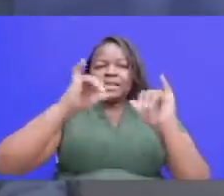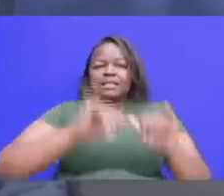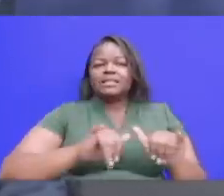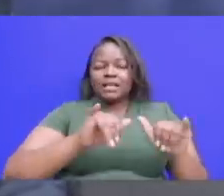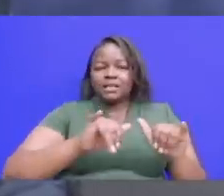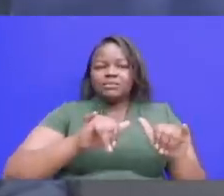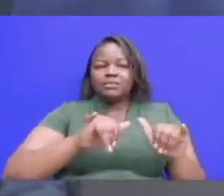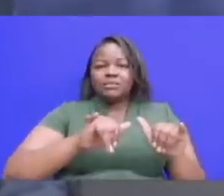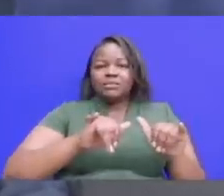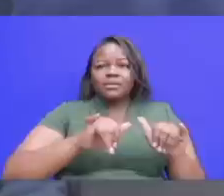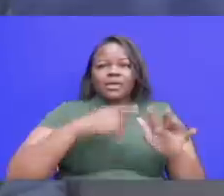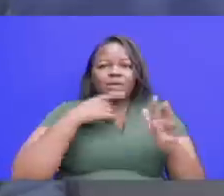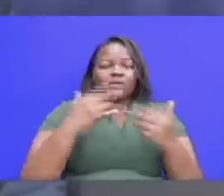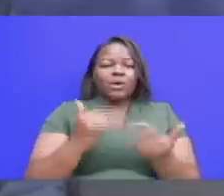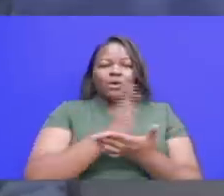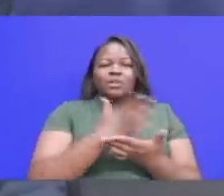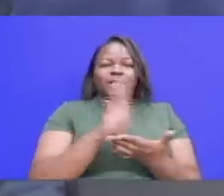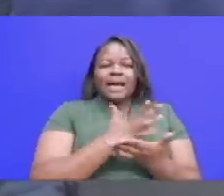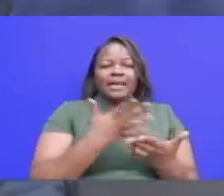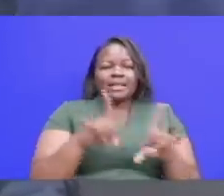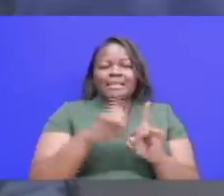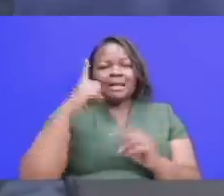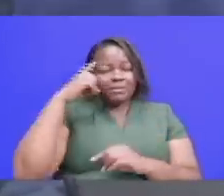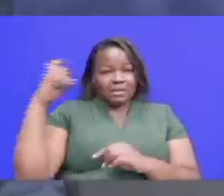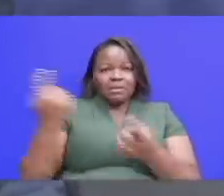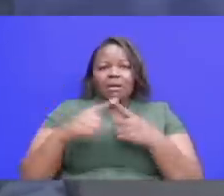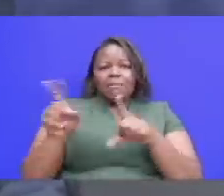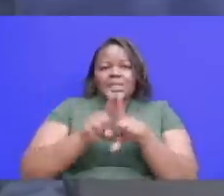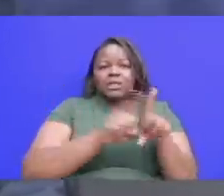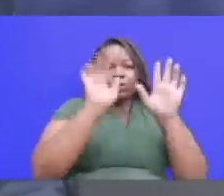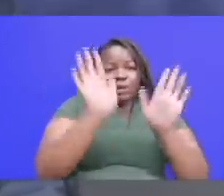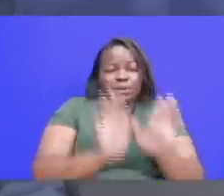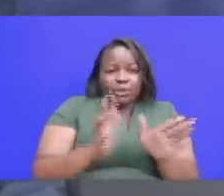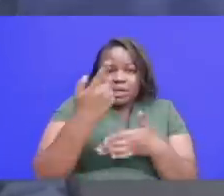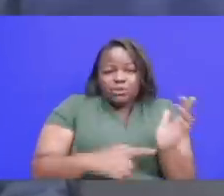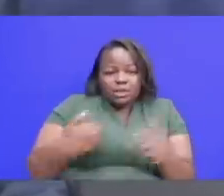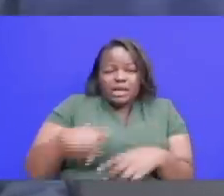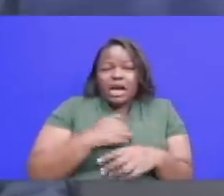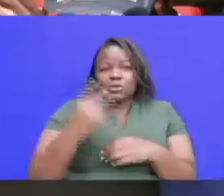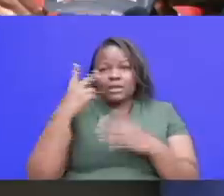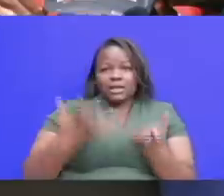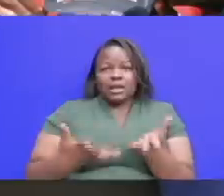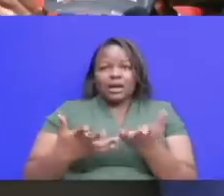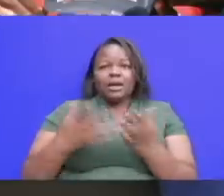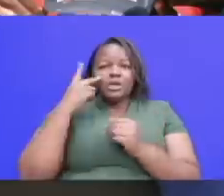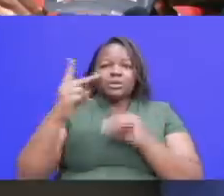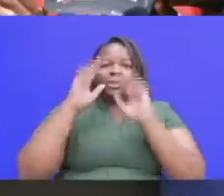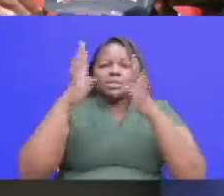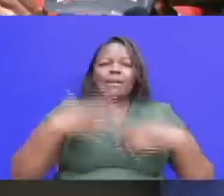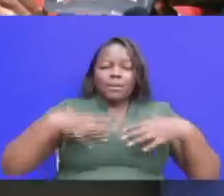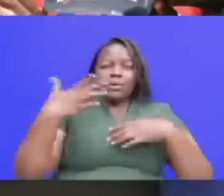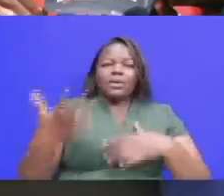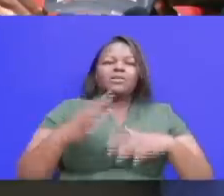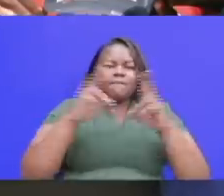Yeah. Those sharing the dream. Mm. But it is also important, like what we are seeing here. Mm-hmm. You see, these people were very good in